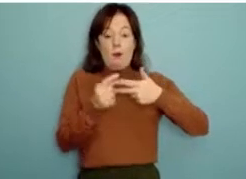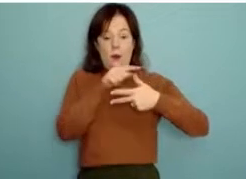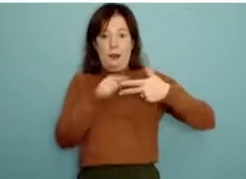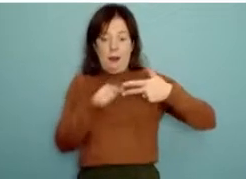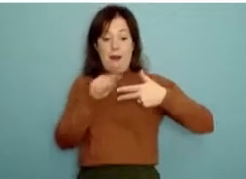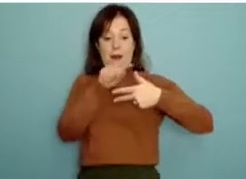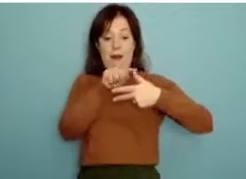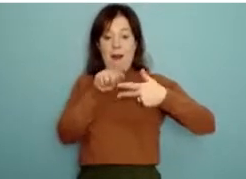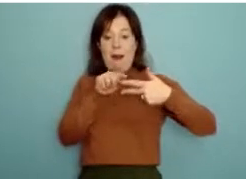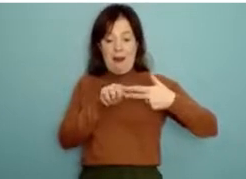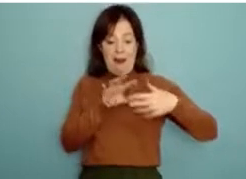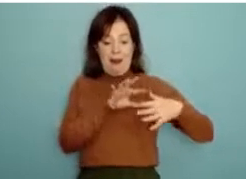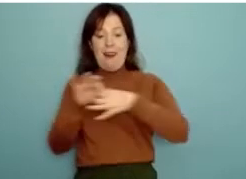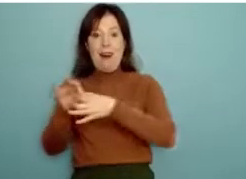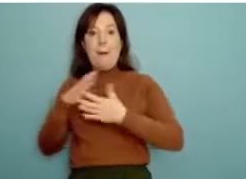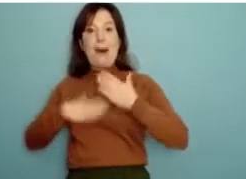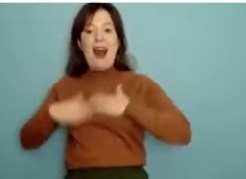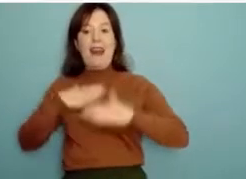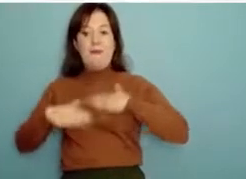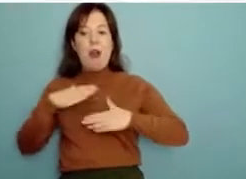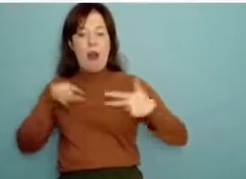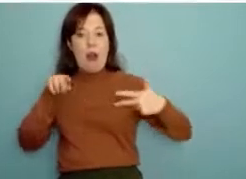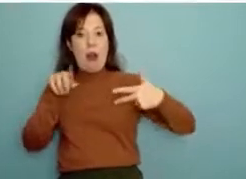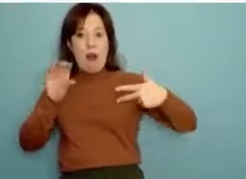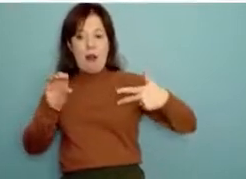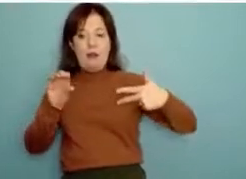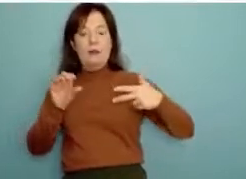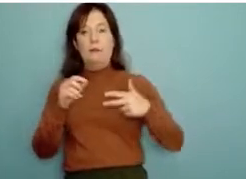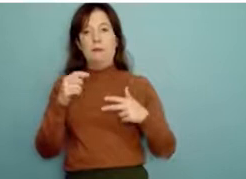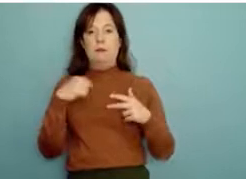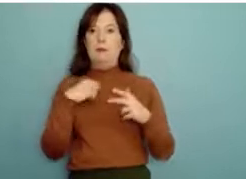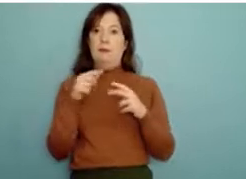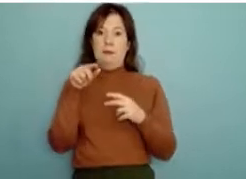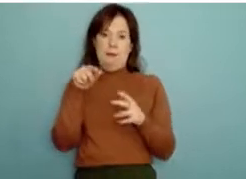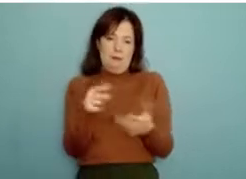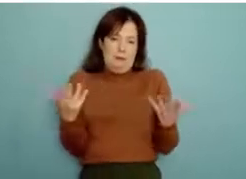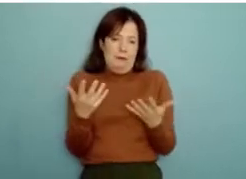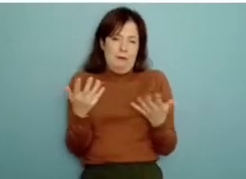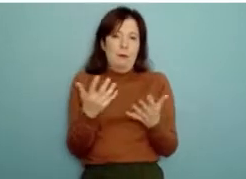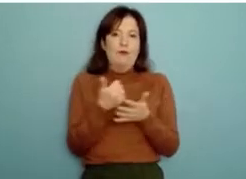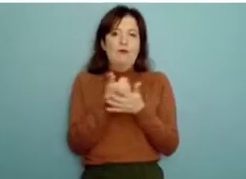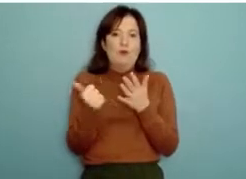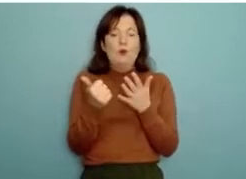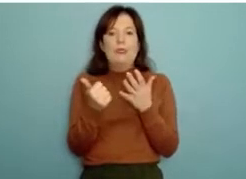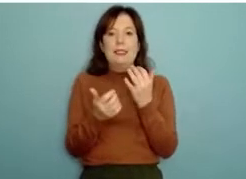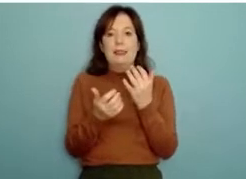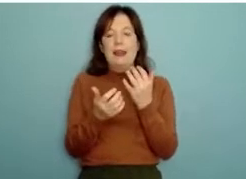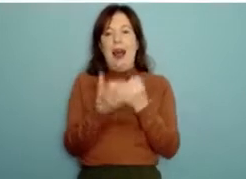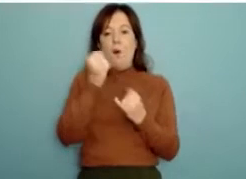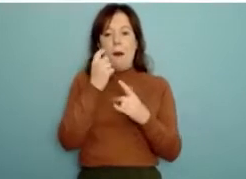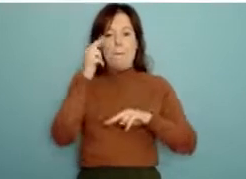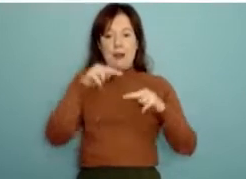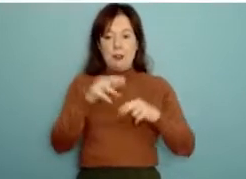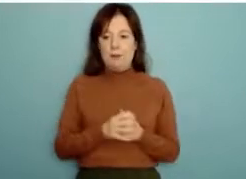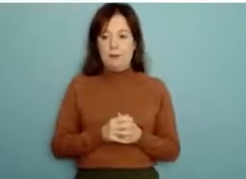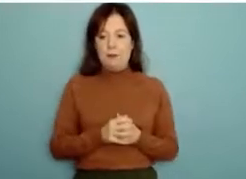behaviour. So in this case here, we're talking about routine outcome measures. Capability refers to an individual's psychological